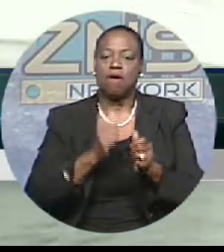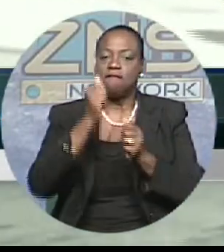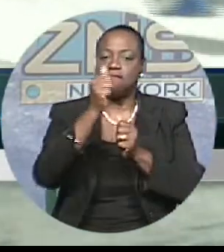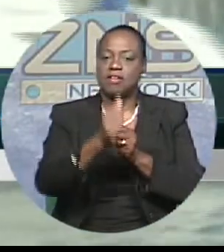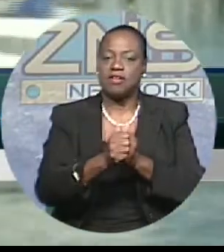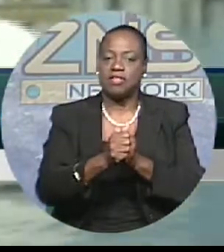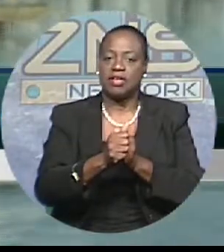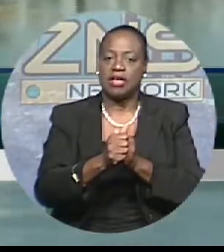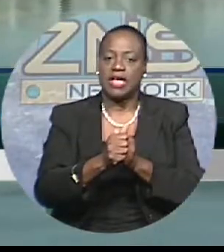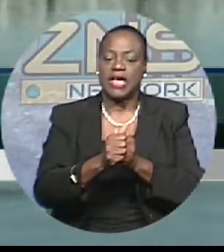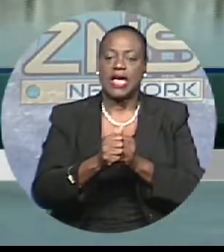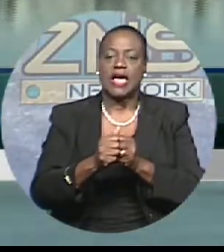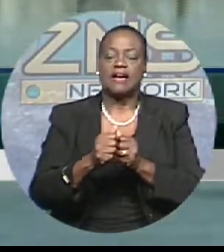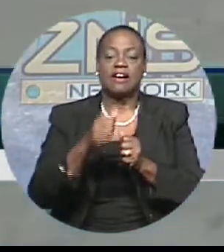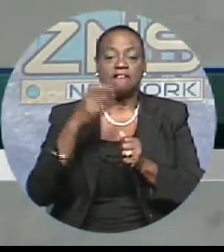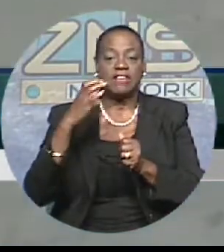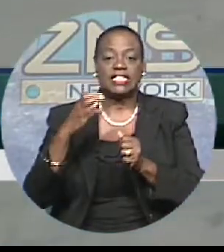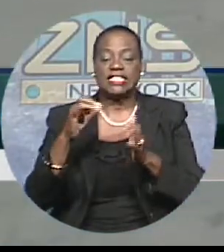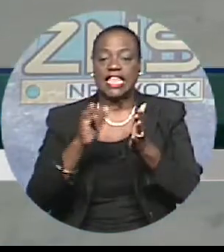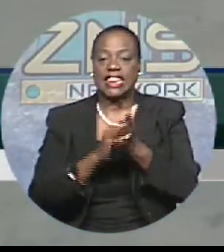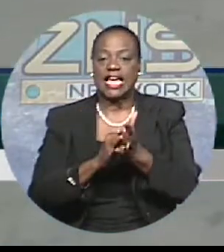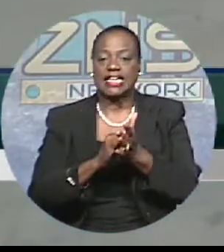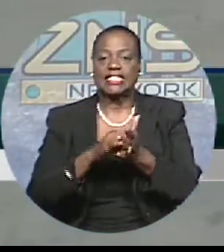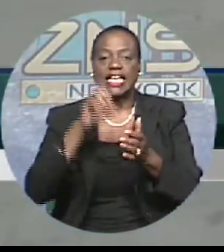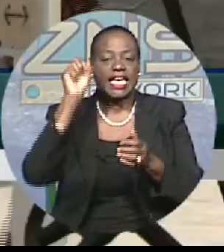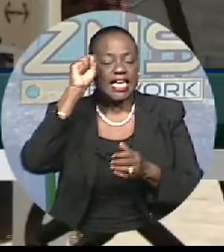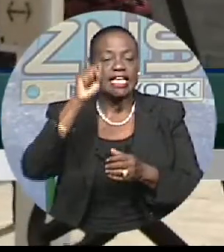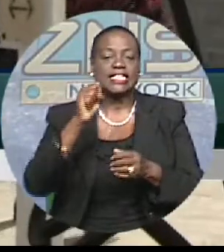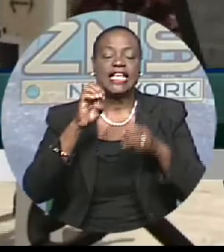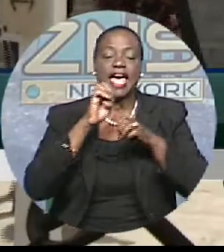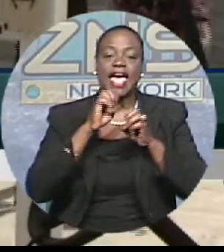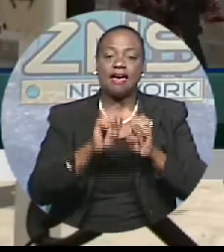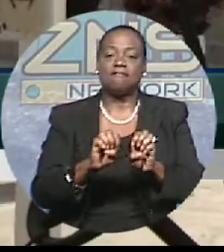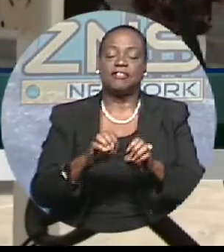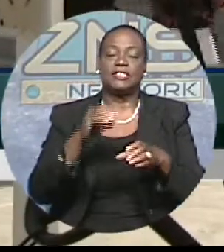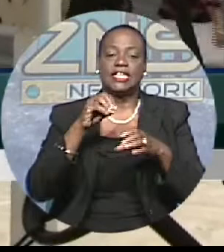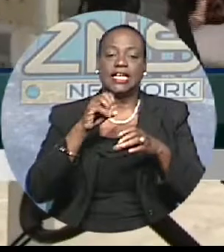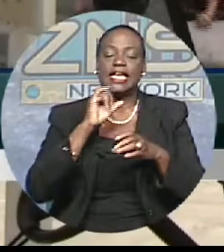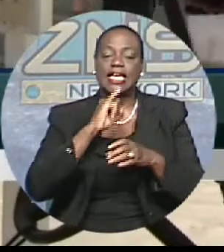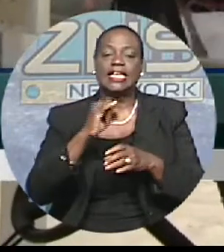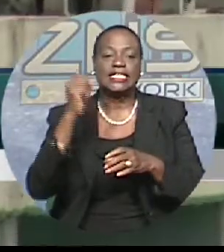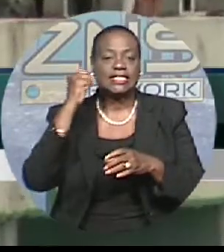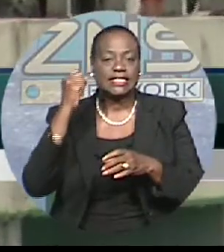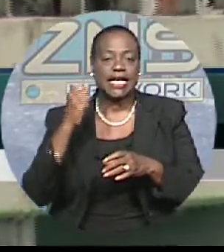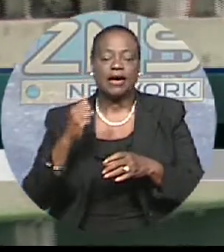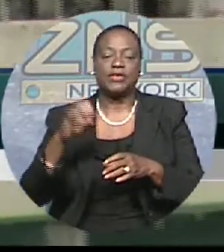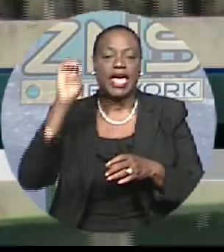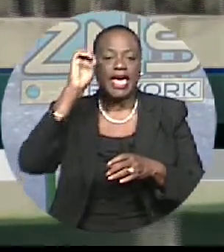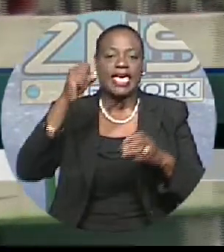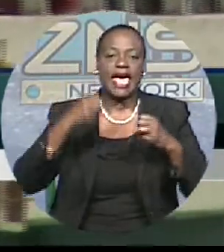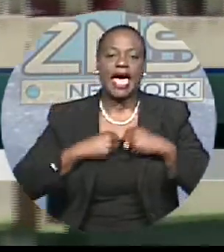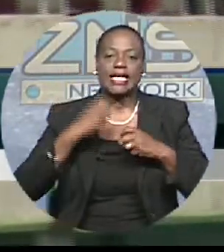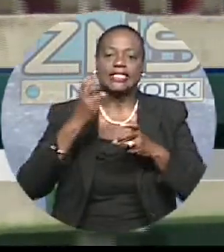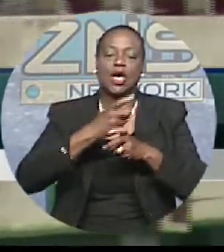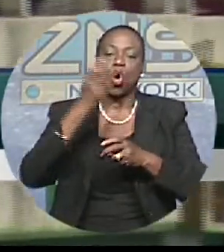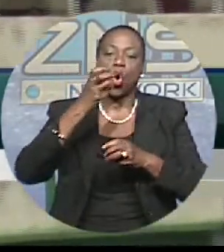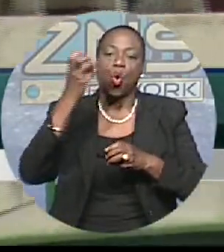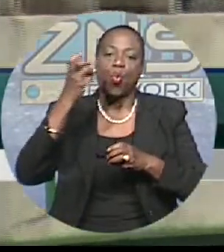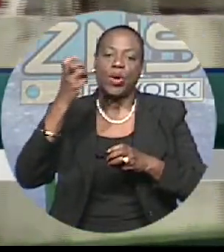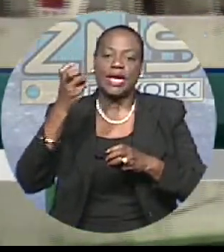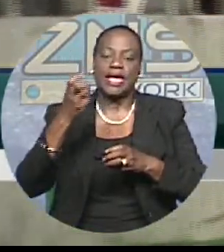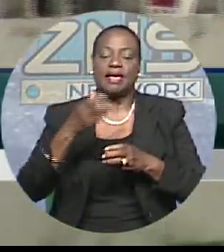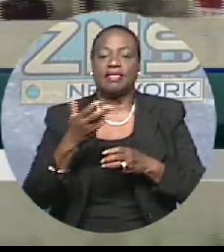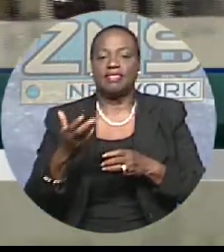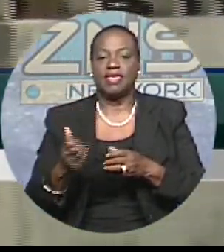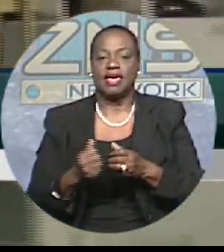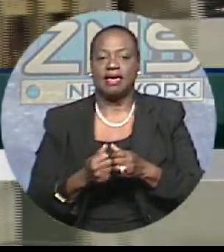investment is sound and will in time bring significant returns. He knows he has created a winning formula, combining his world-class high-end resort with